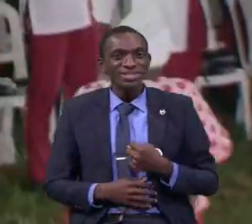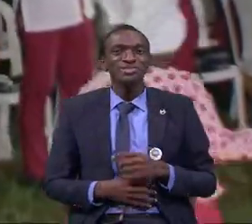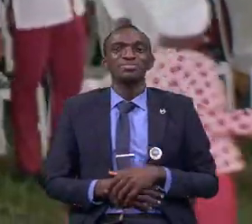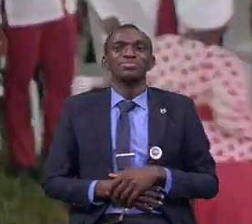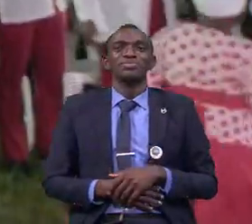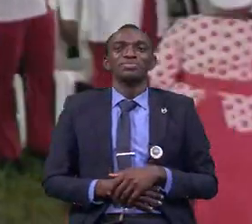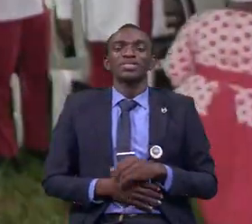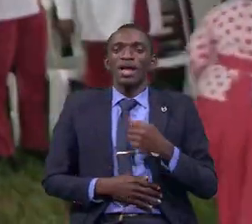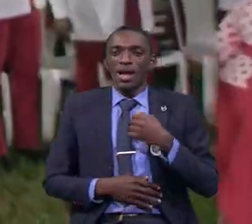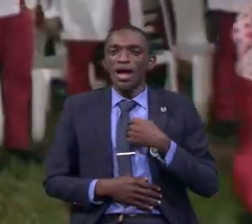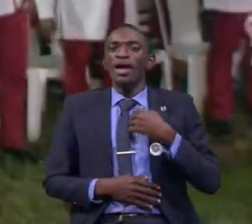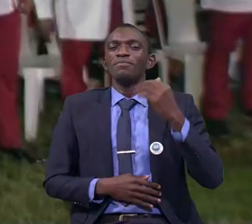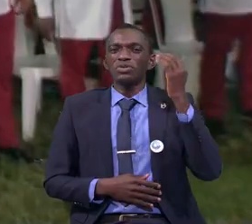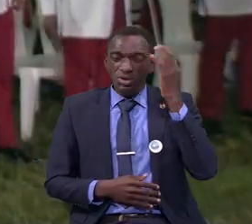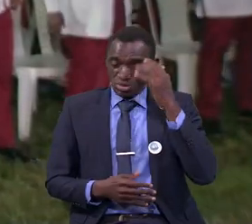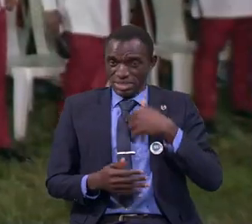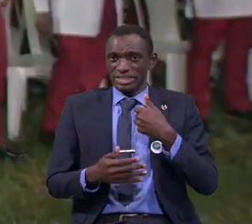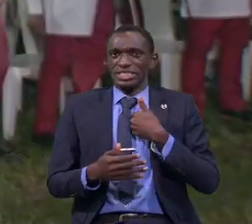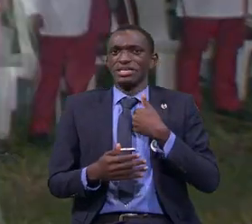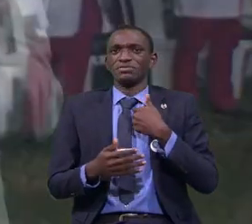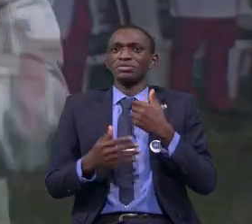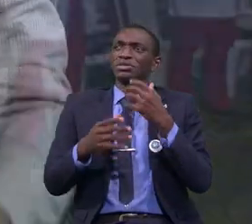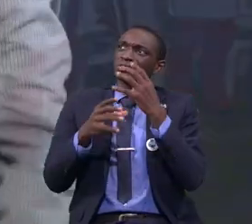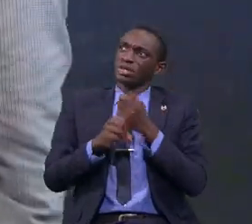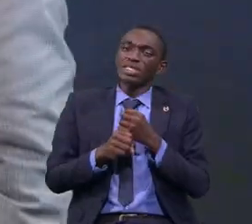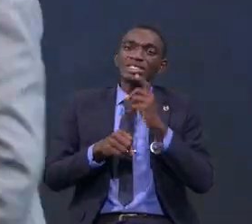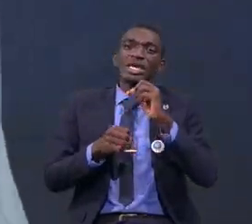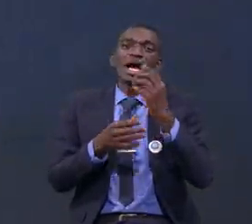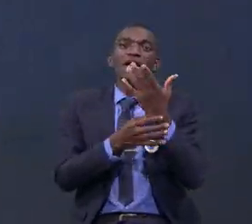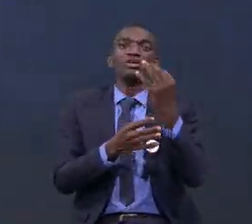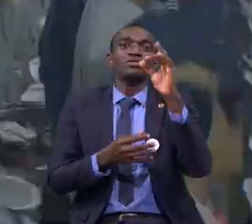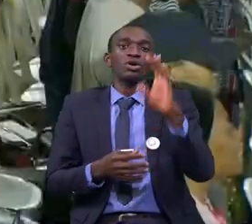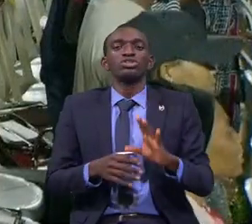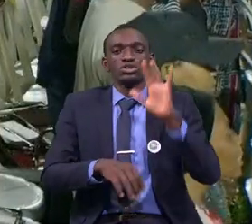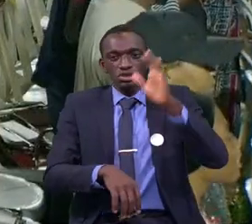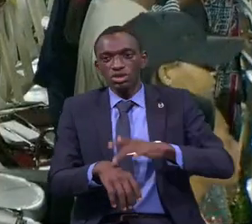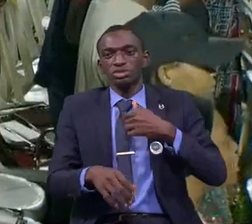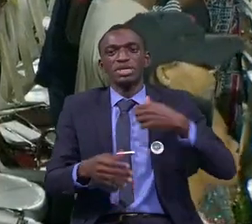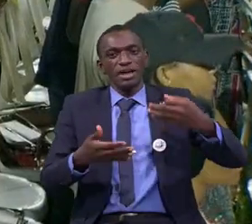I knew afresh, the hand of the Lord touched me afresh.